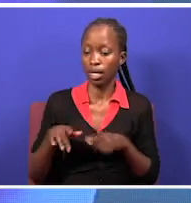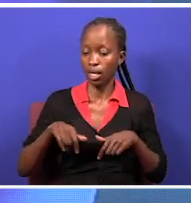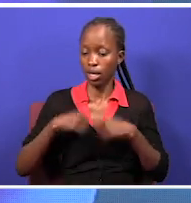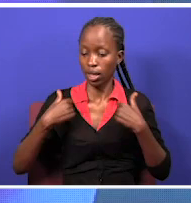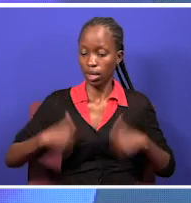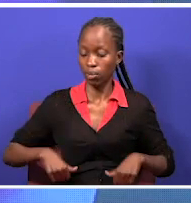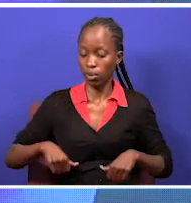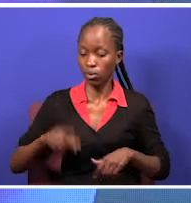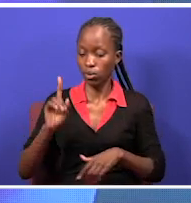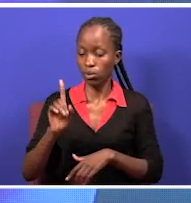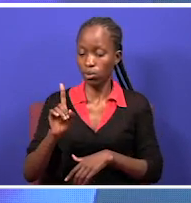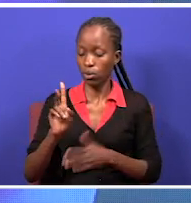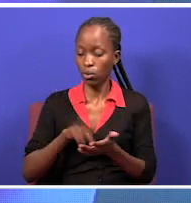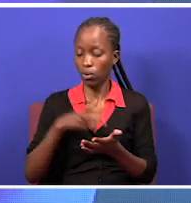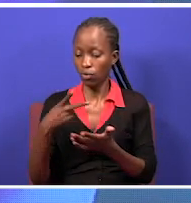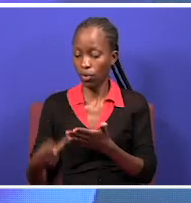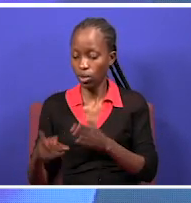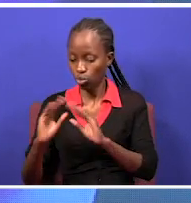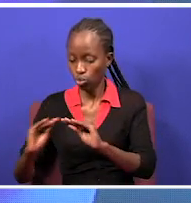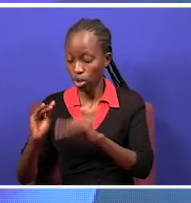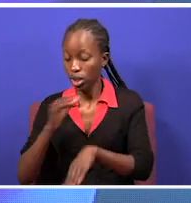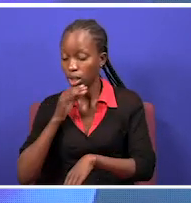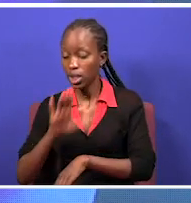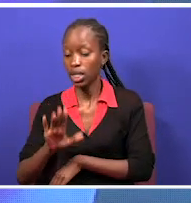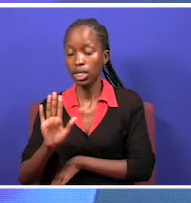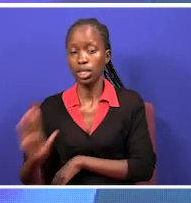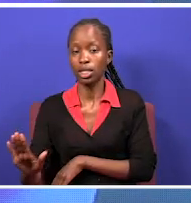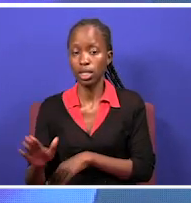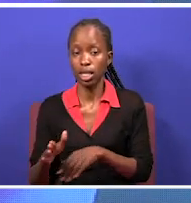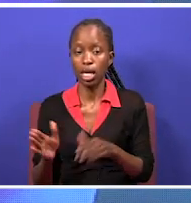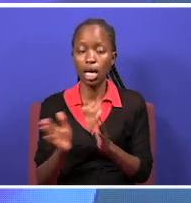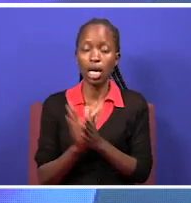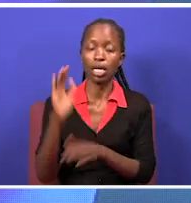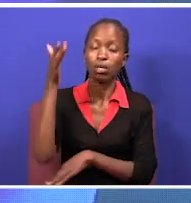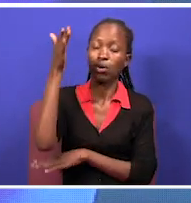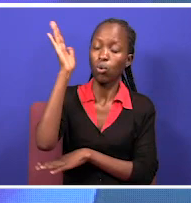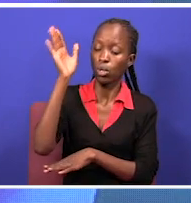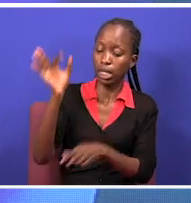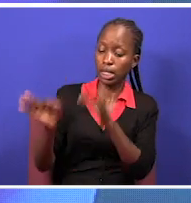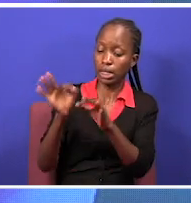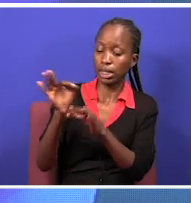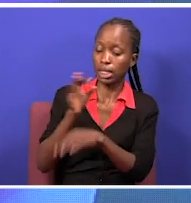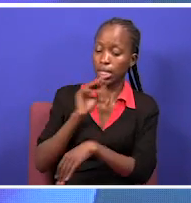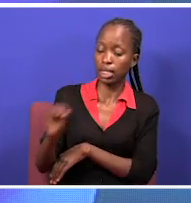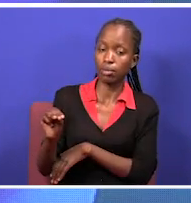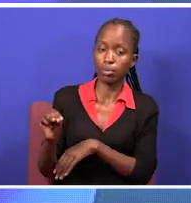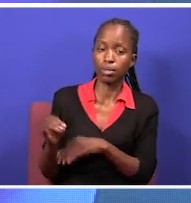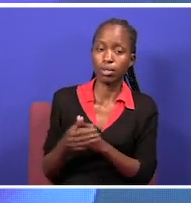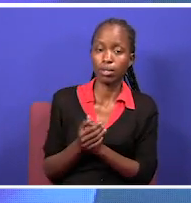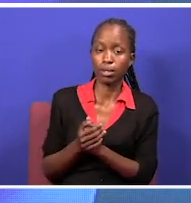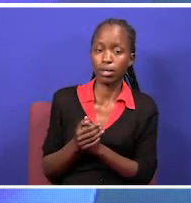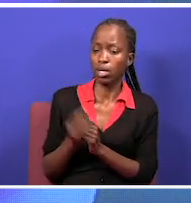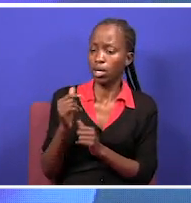to instruct and restrain his sons. And God judged him. And not just